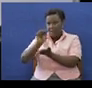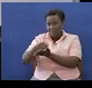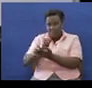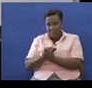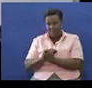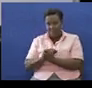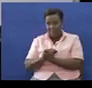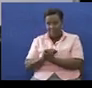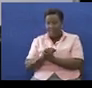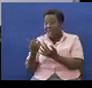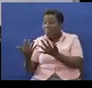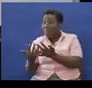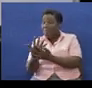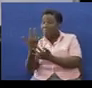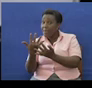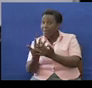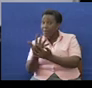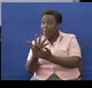In dry areas,